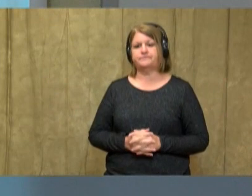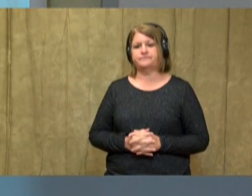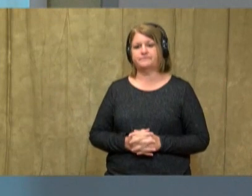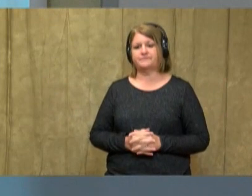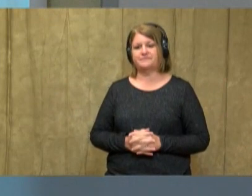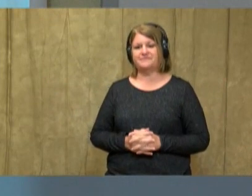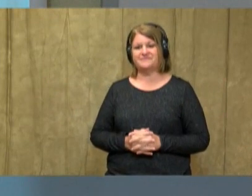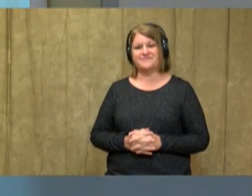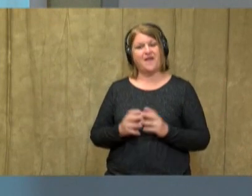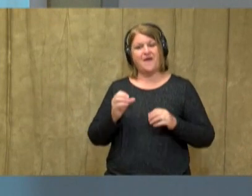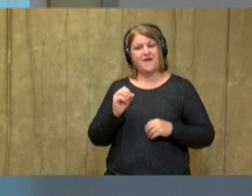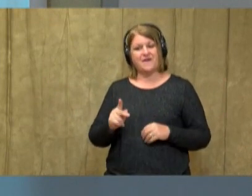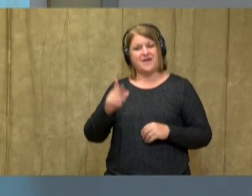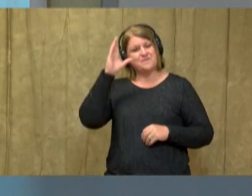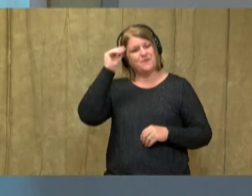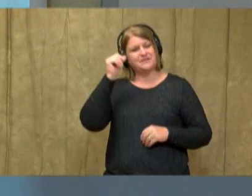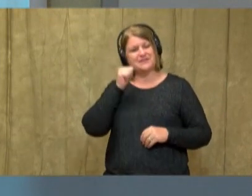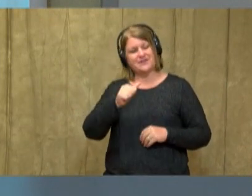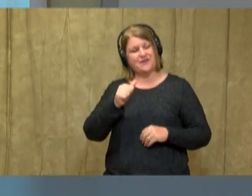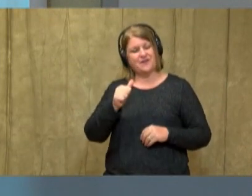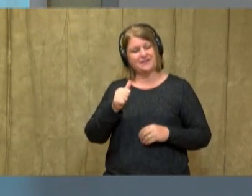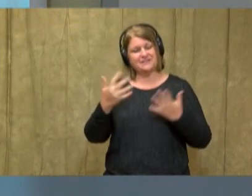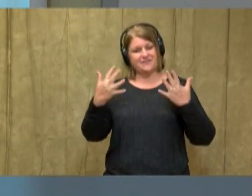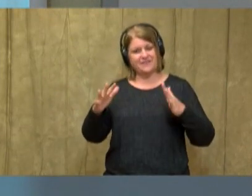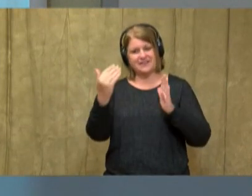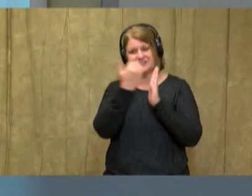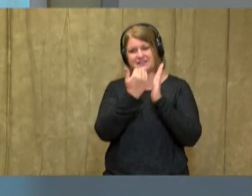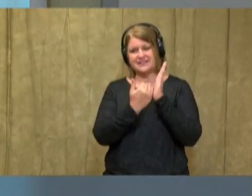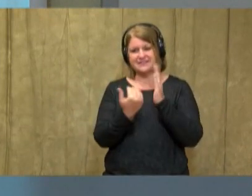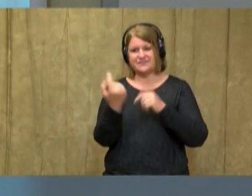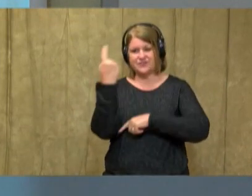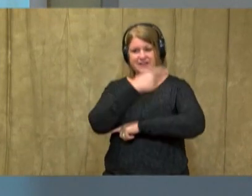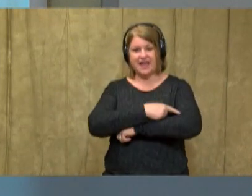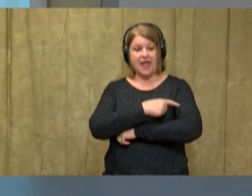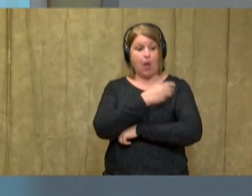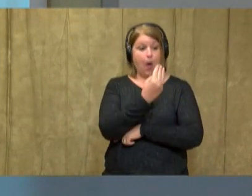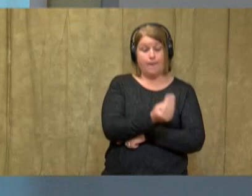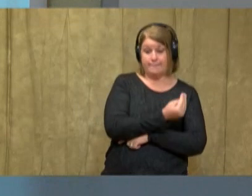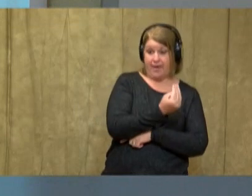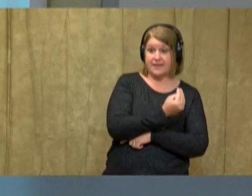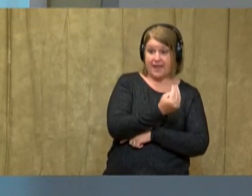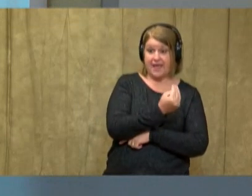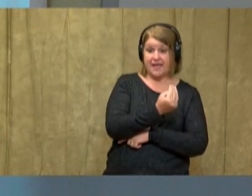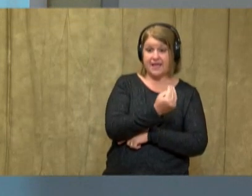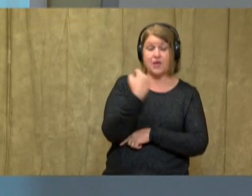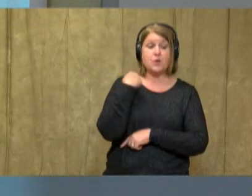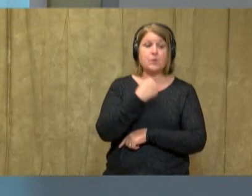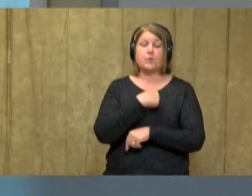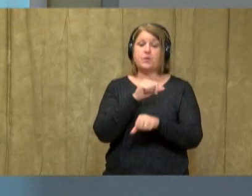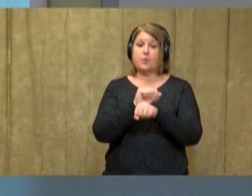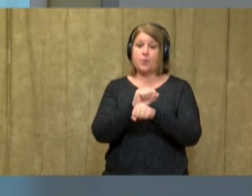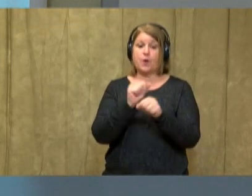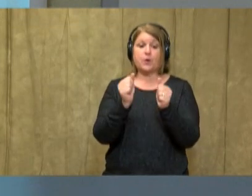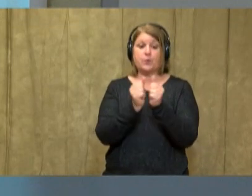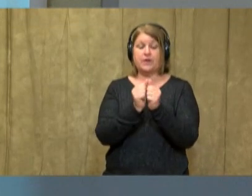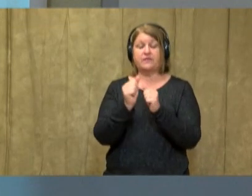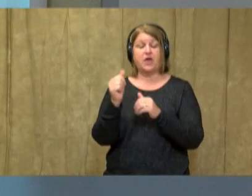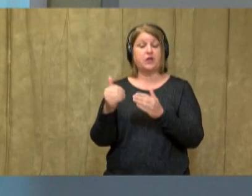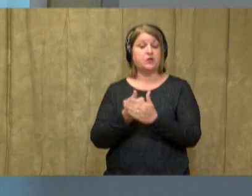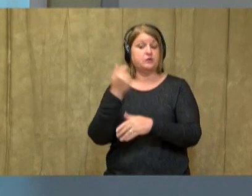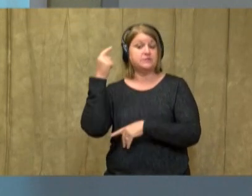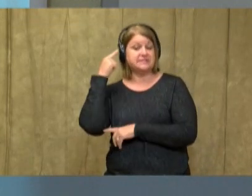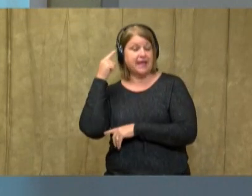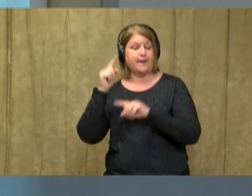that's all I have. All right, boys and girls, that's all I have for today. On Monday, we will work with a new sound, but